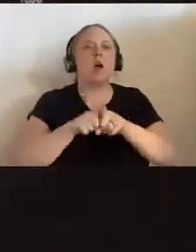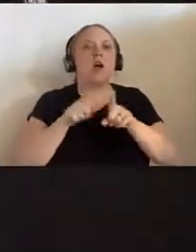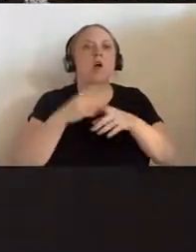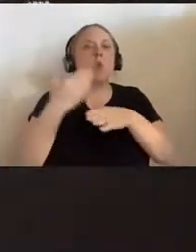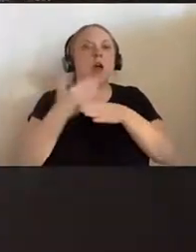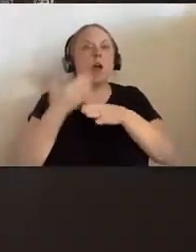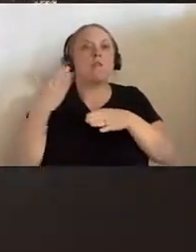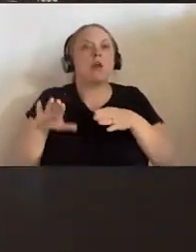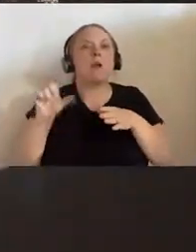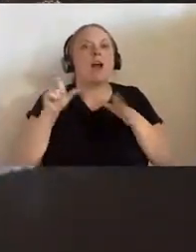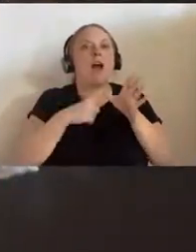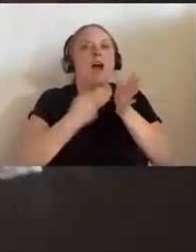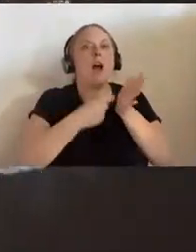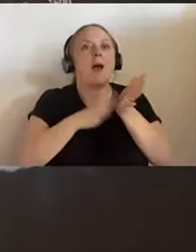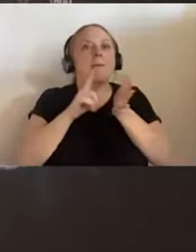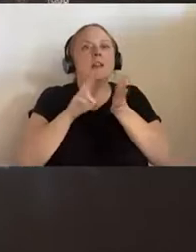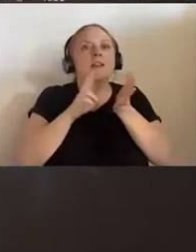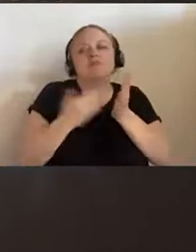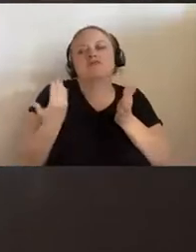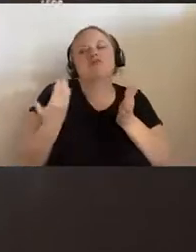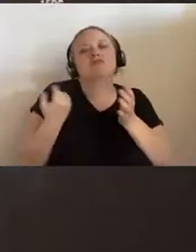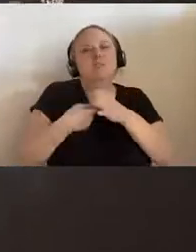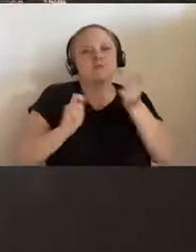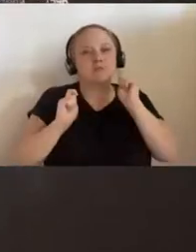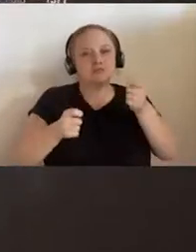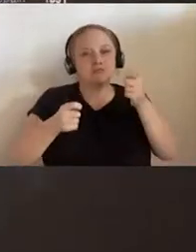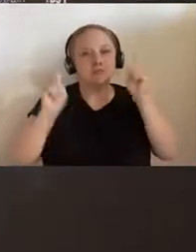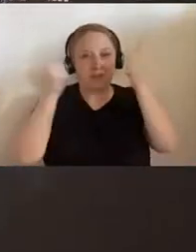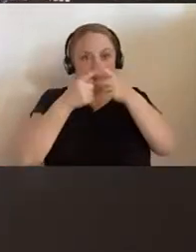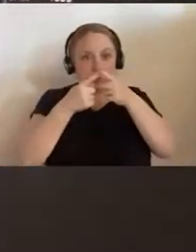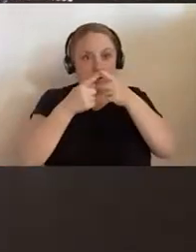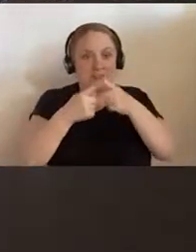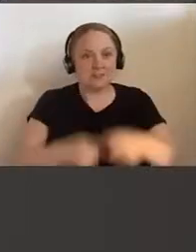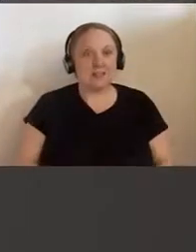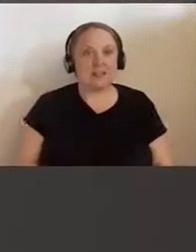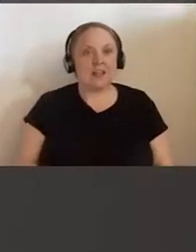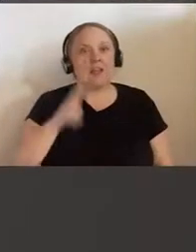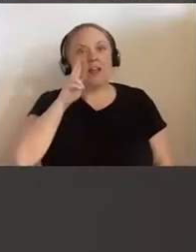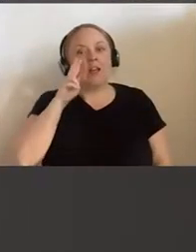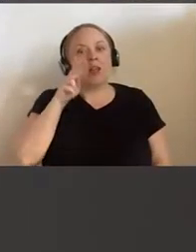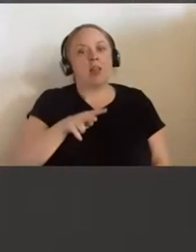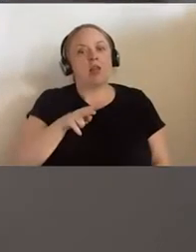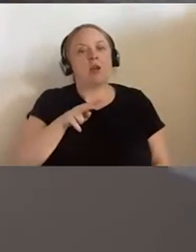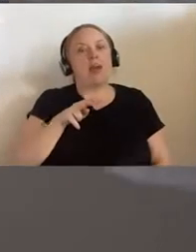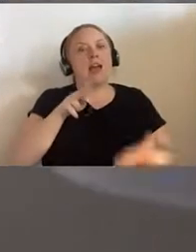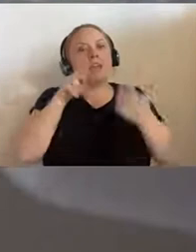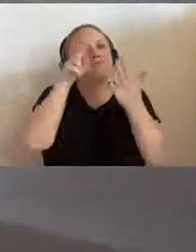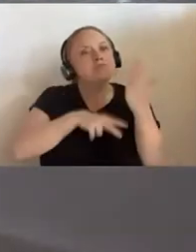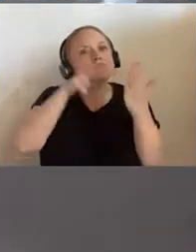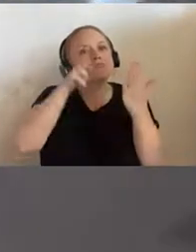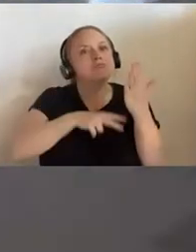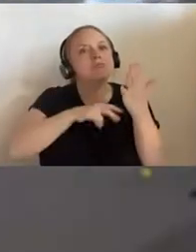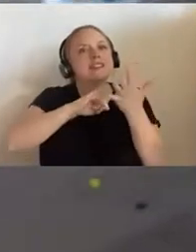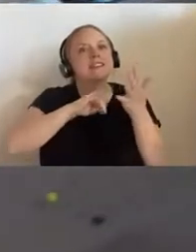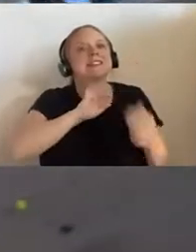Carmen Okoma, who had commissioned to look at some of the records of the slave journals